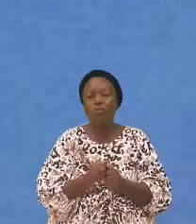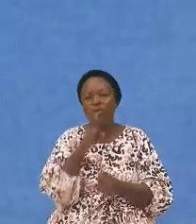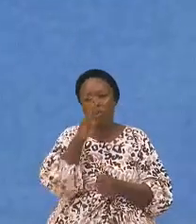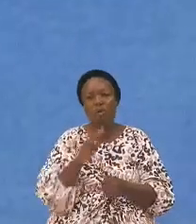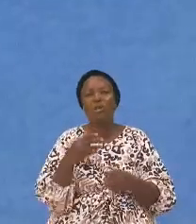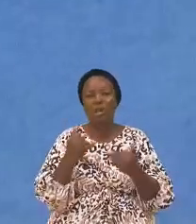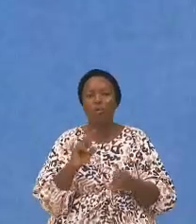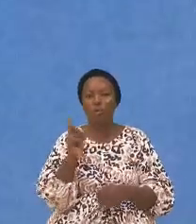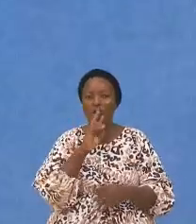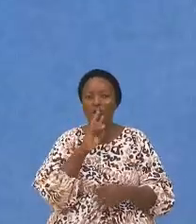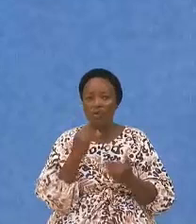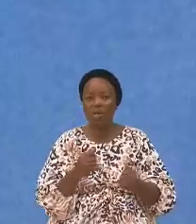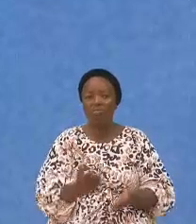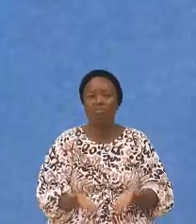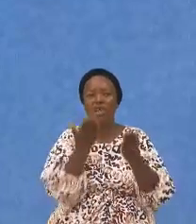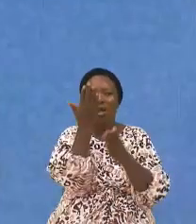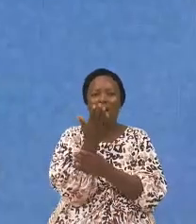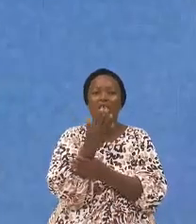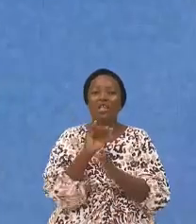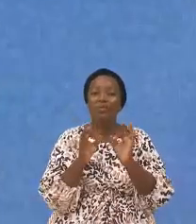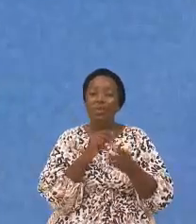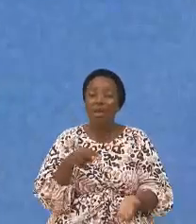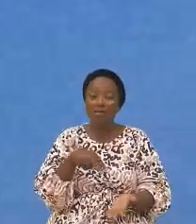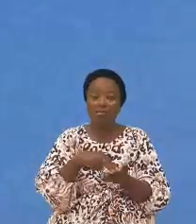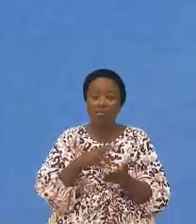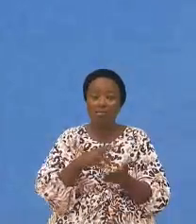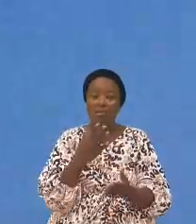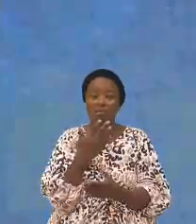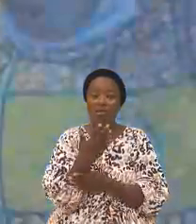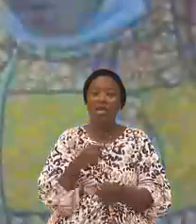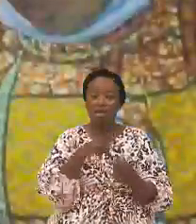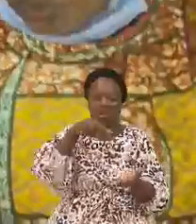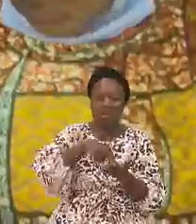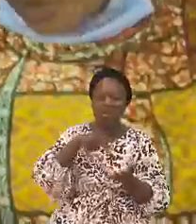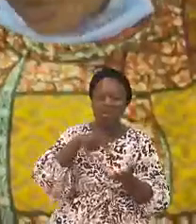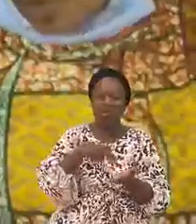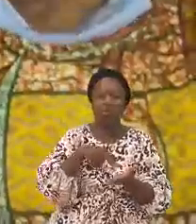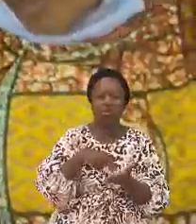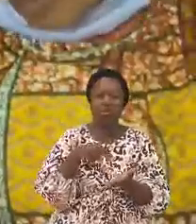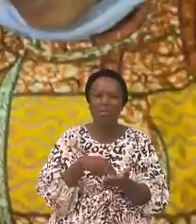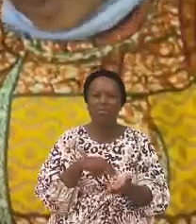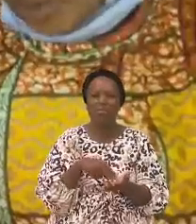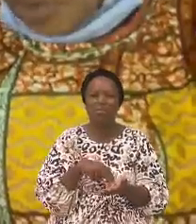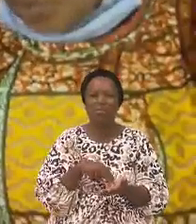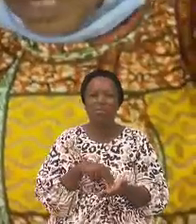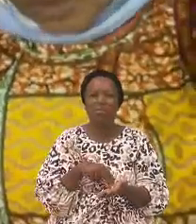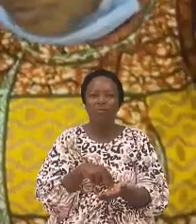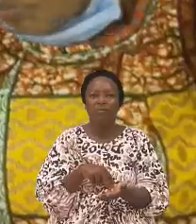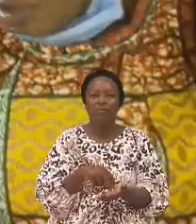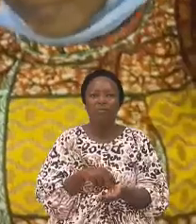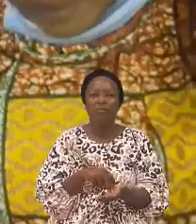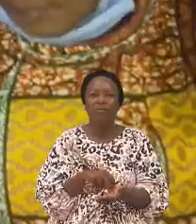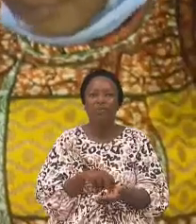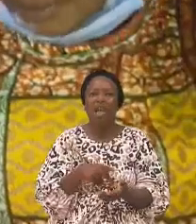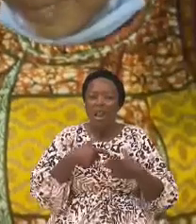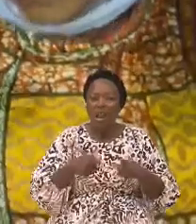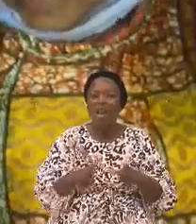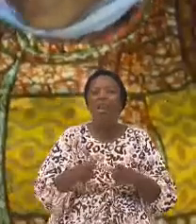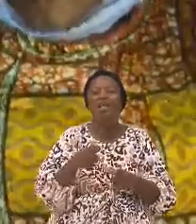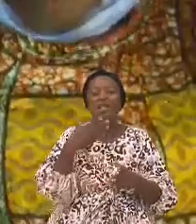that reconciliation with God right now. Where are you? Raise up that hand, raise up that hand. If you are raising up the hand, stand